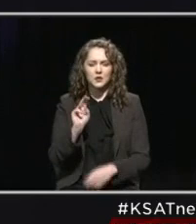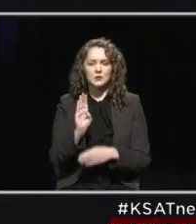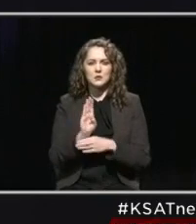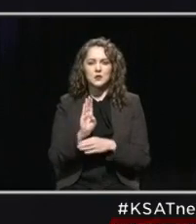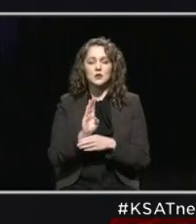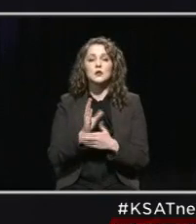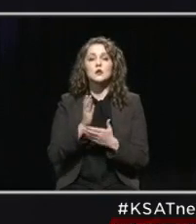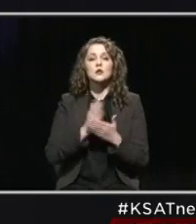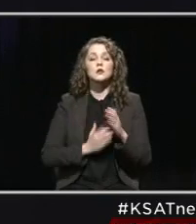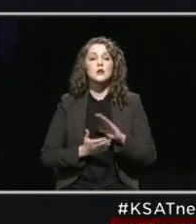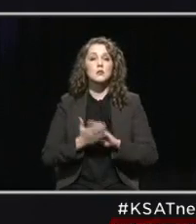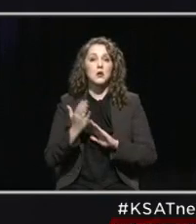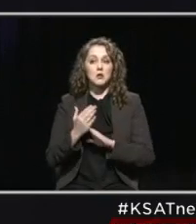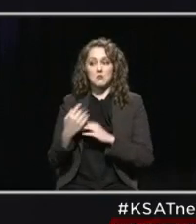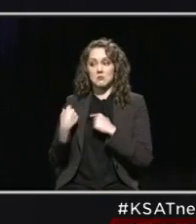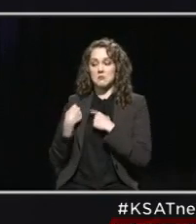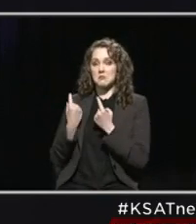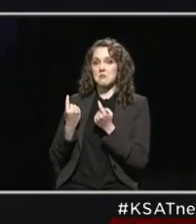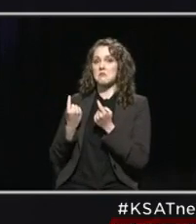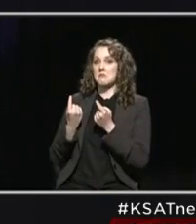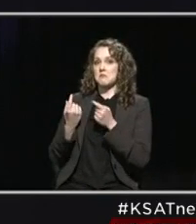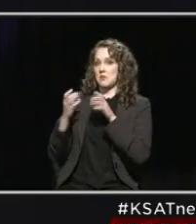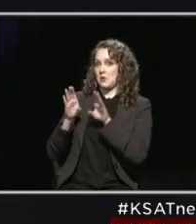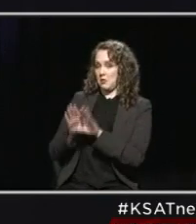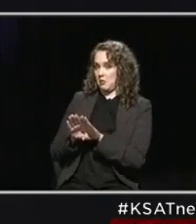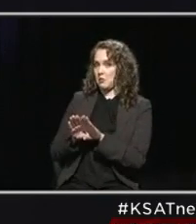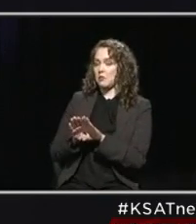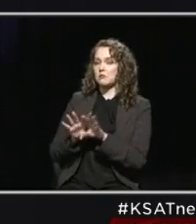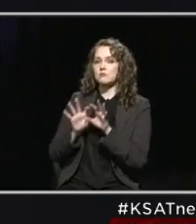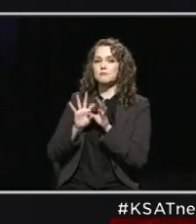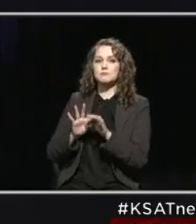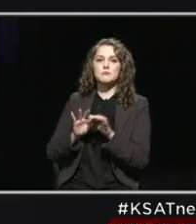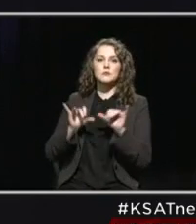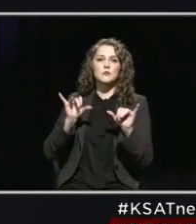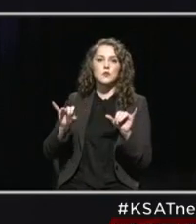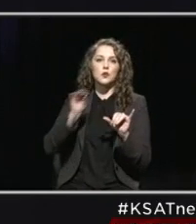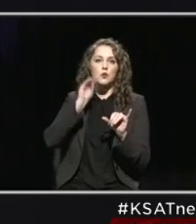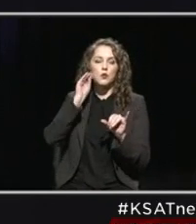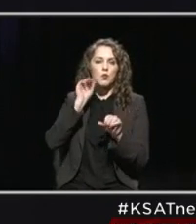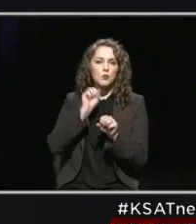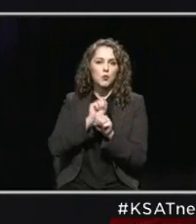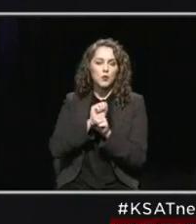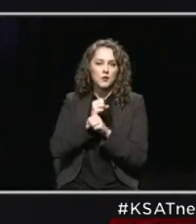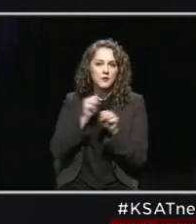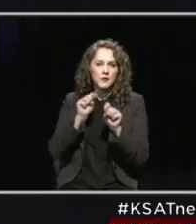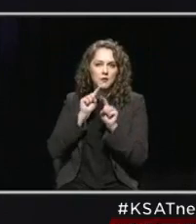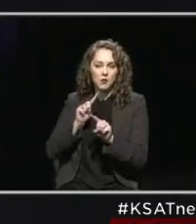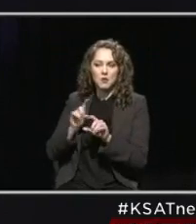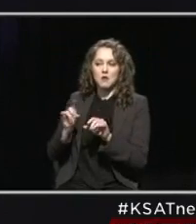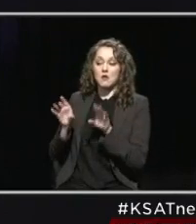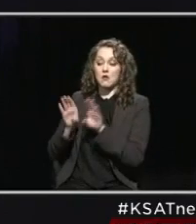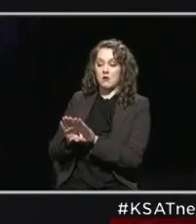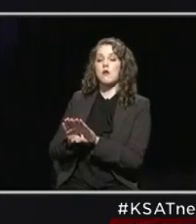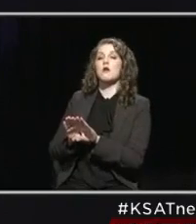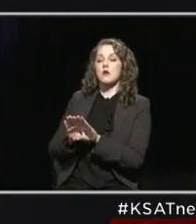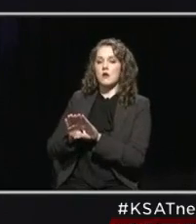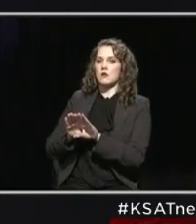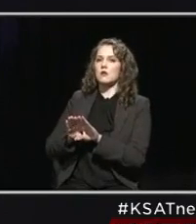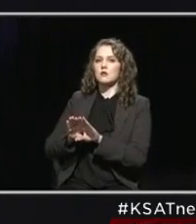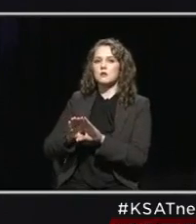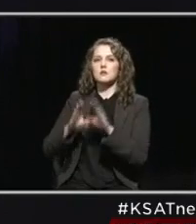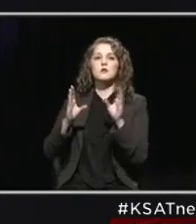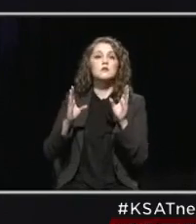Some of those operations that had been shut down previously as a result of stay-home, work-safe orders. Those are